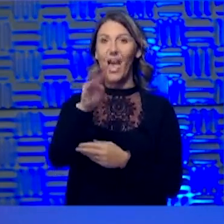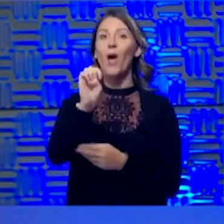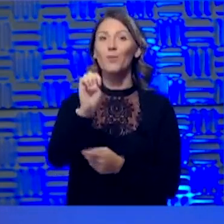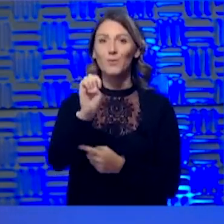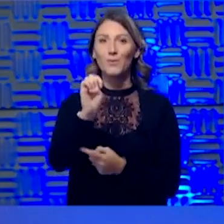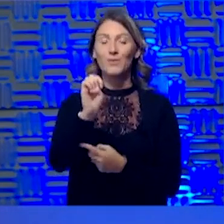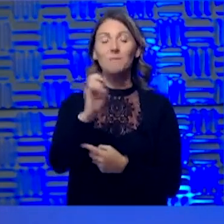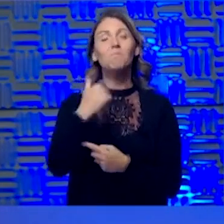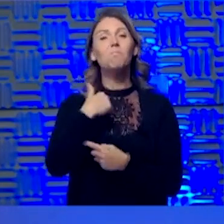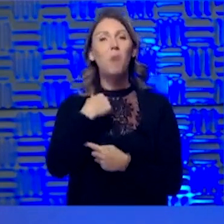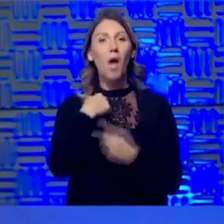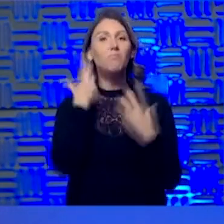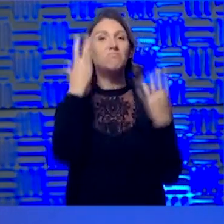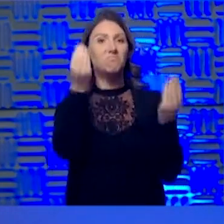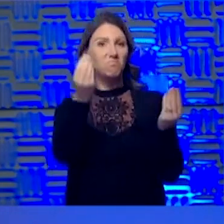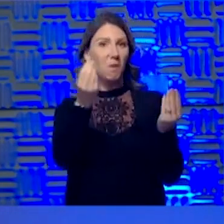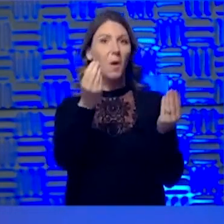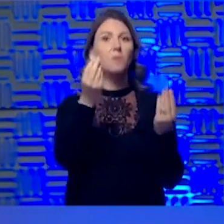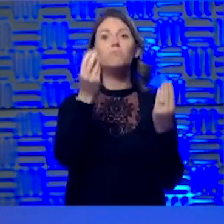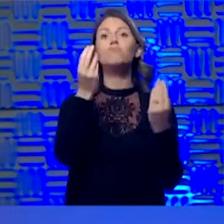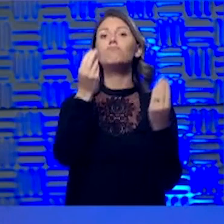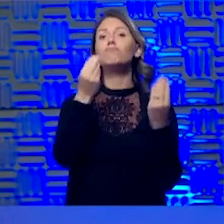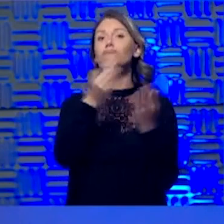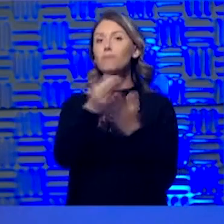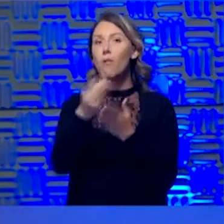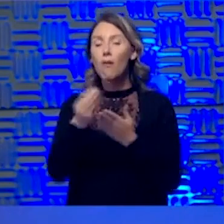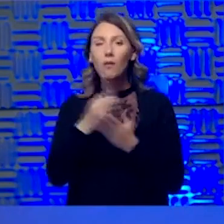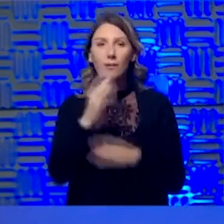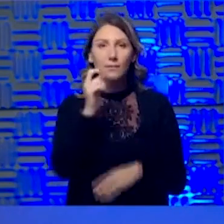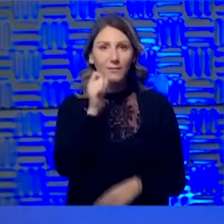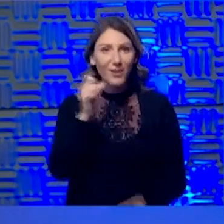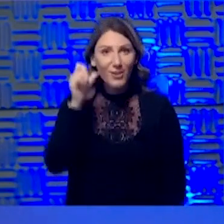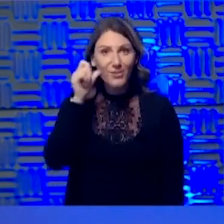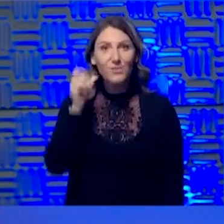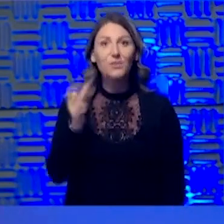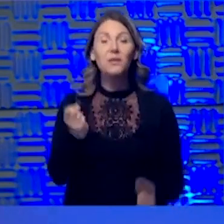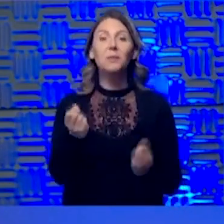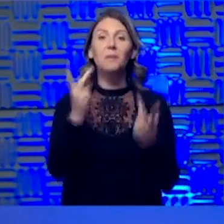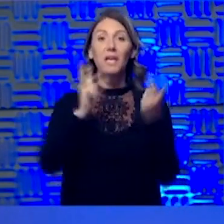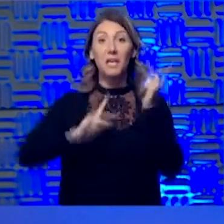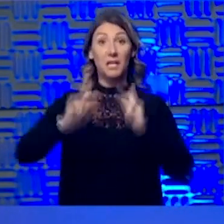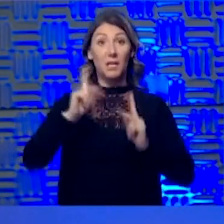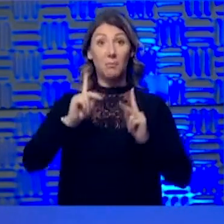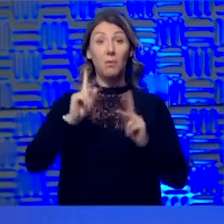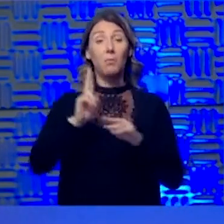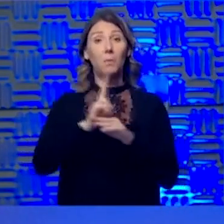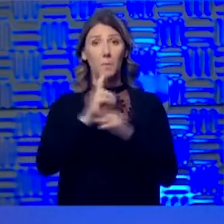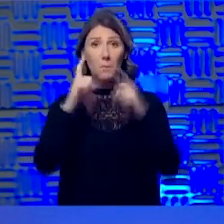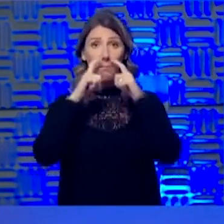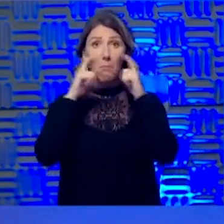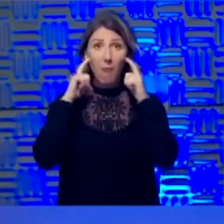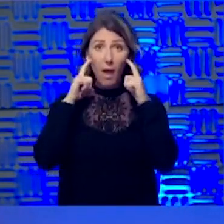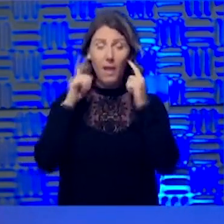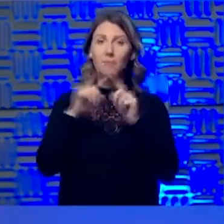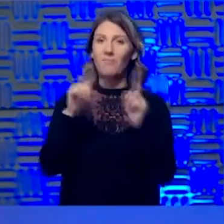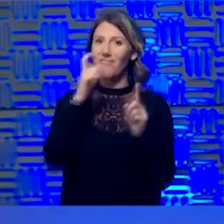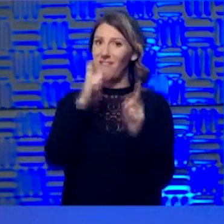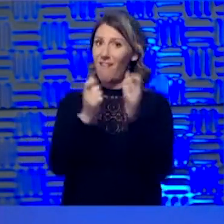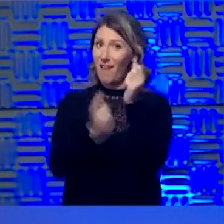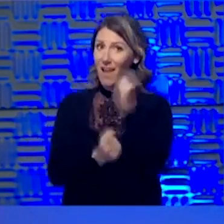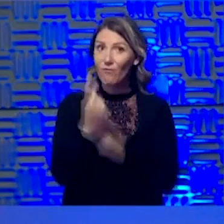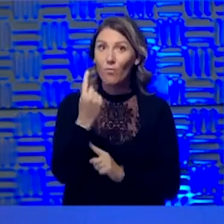so I went yesterday, and many people are wearing a mask, still not everybody, so that's in Johnson